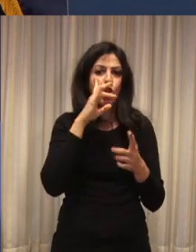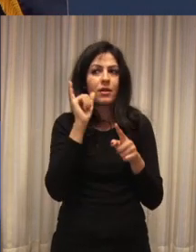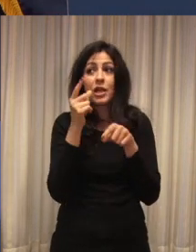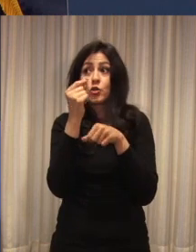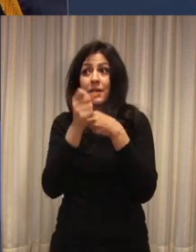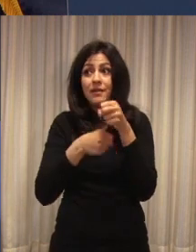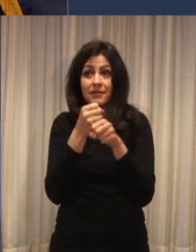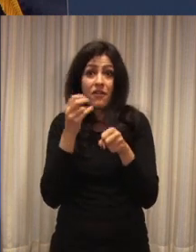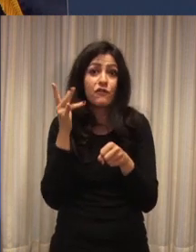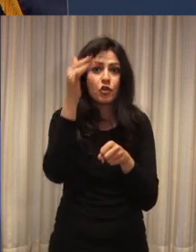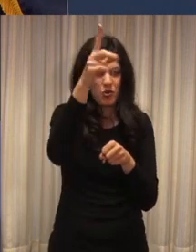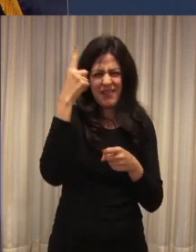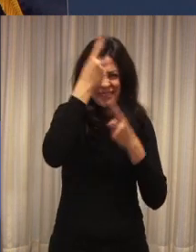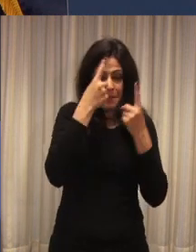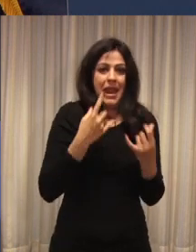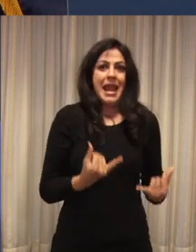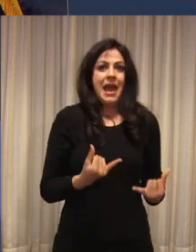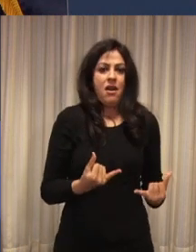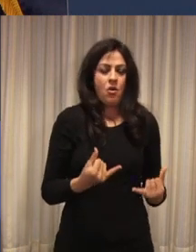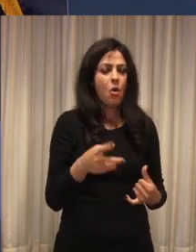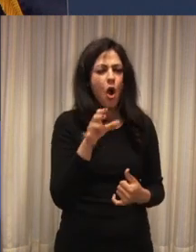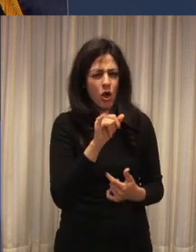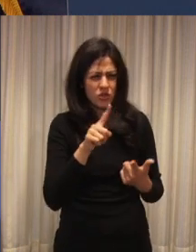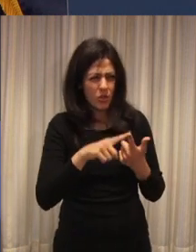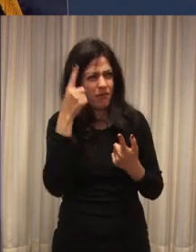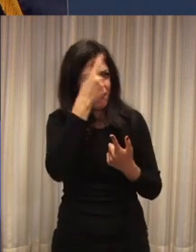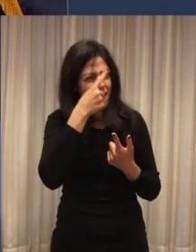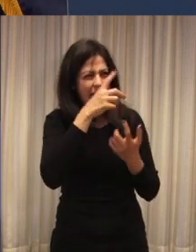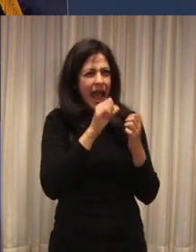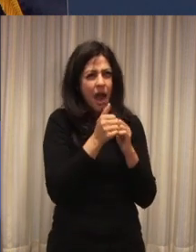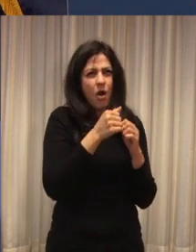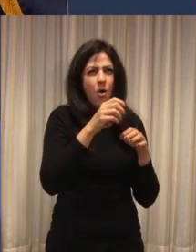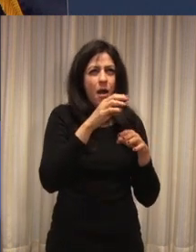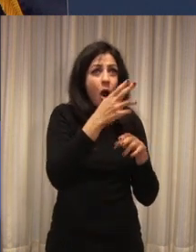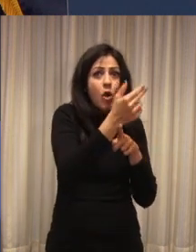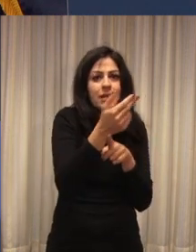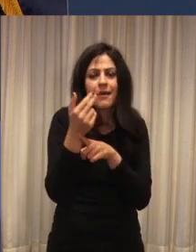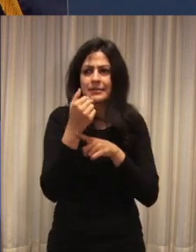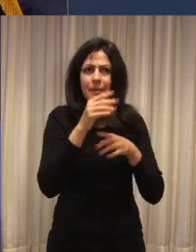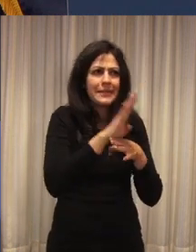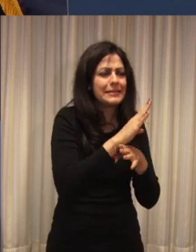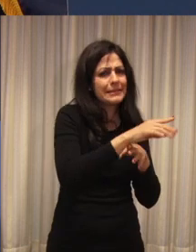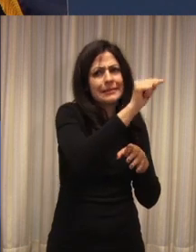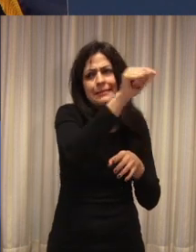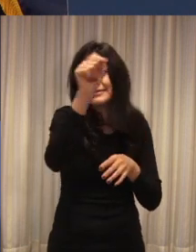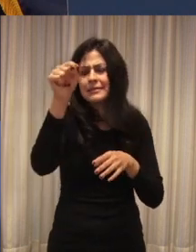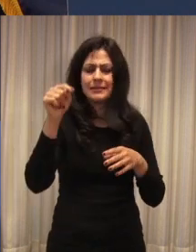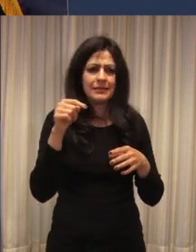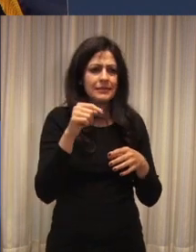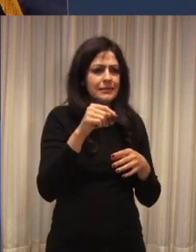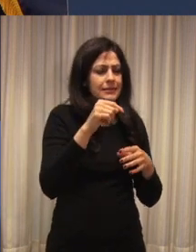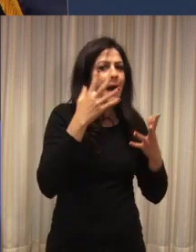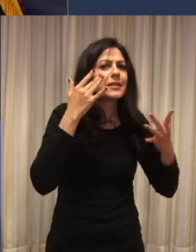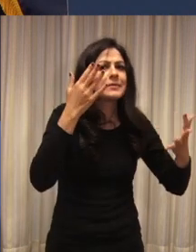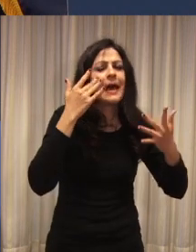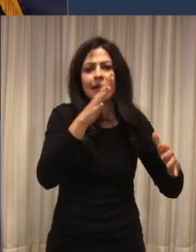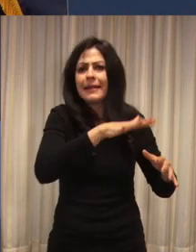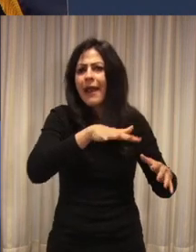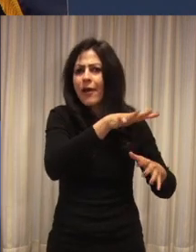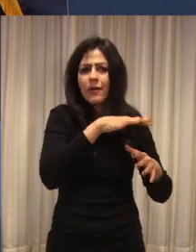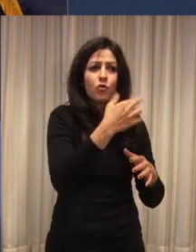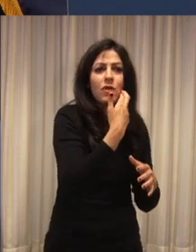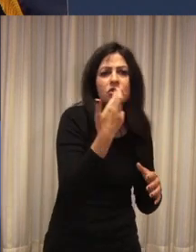need to be thinking about how do we safely and responsibly reopen our hotels and our hospitality sector and